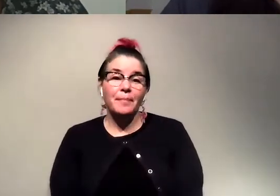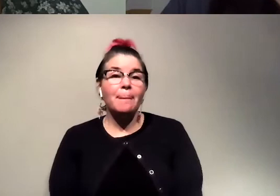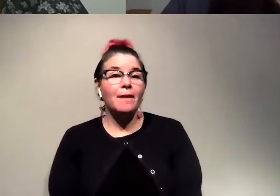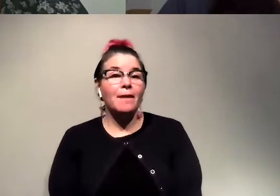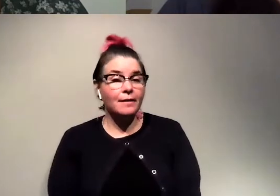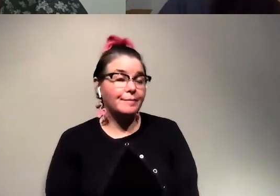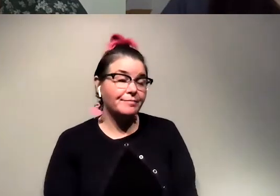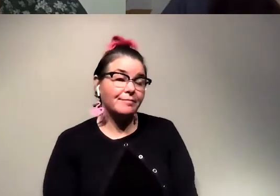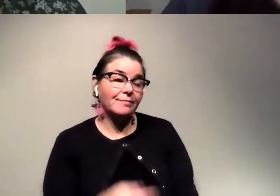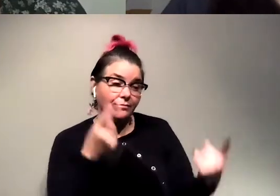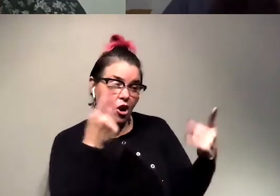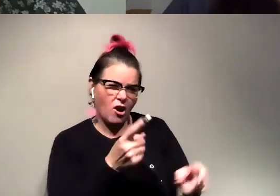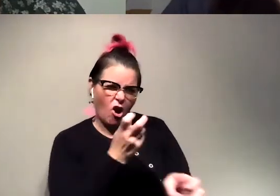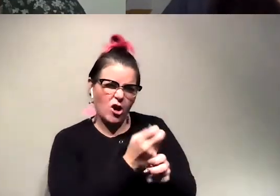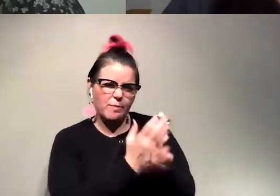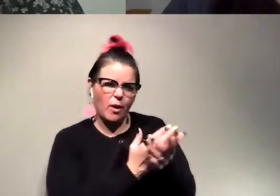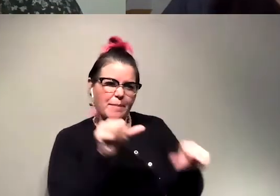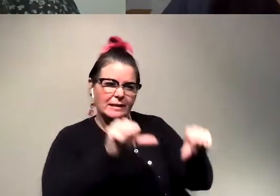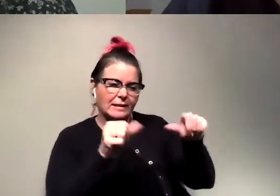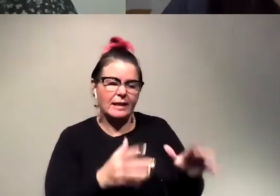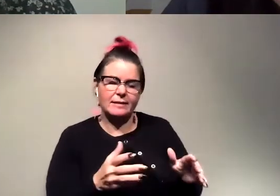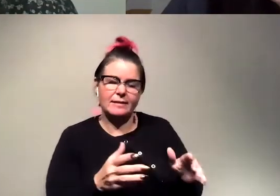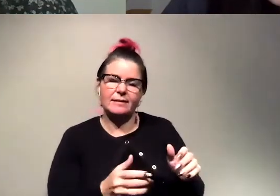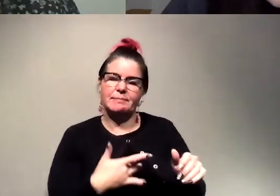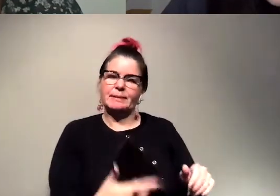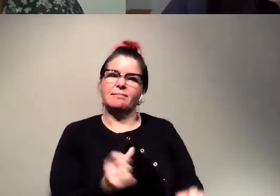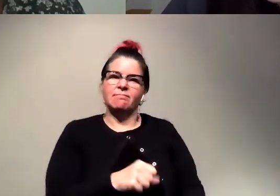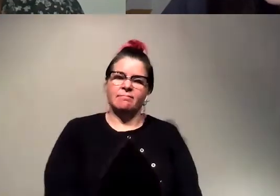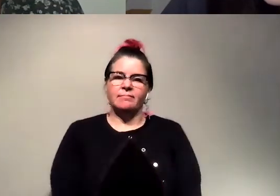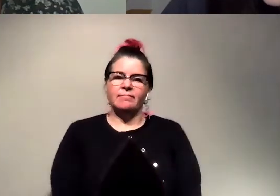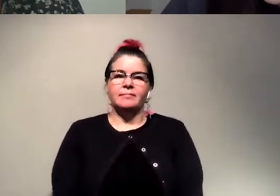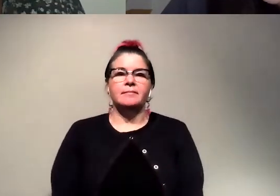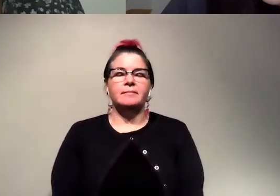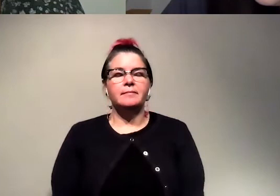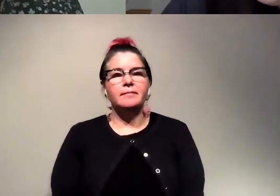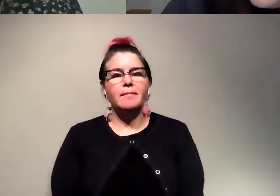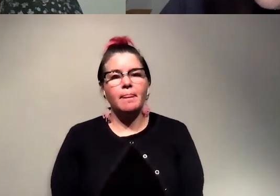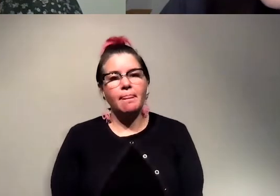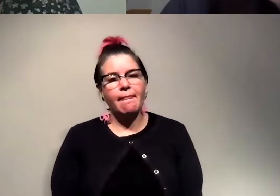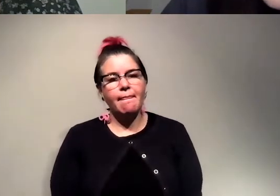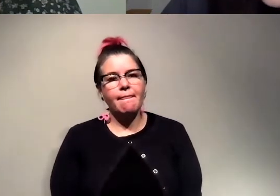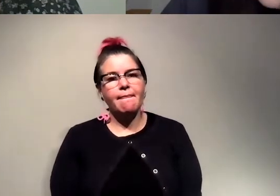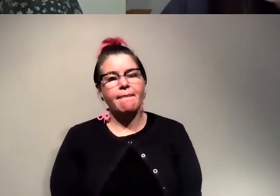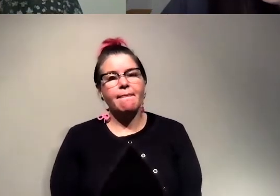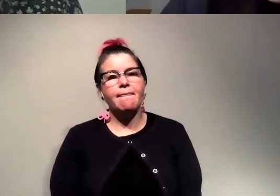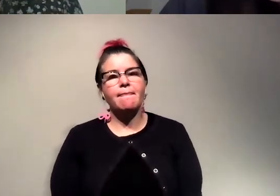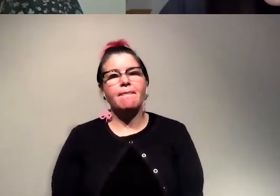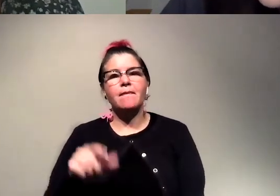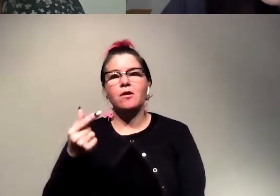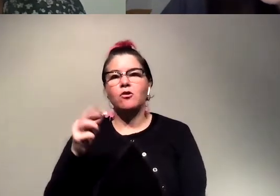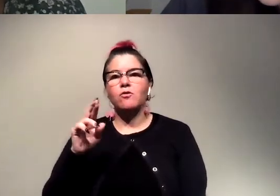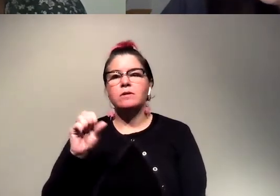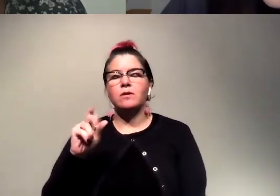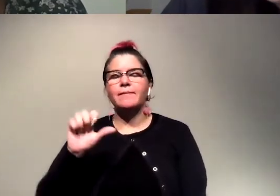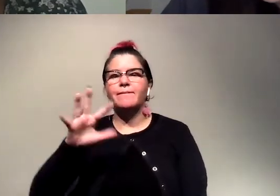is so hard. That's the hardest part of being a scientist, I think, for most scientists, for sure. Yeah. Mrs. Gresco's 5th grade class